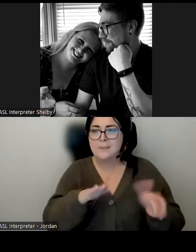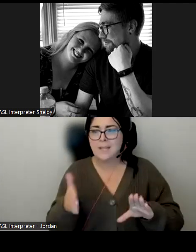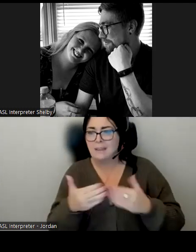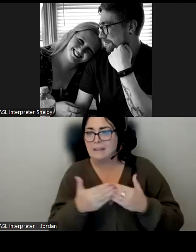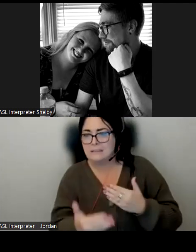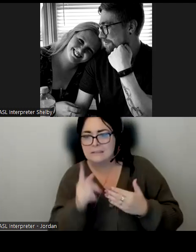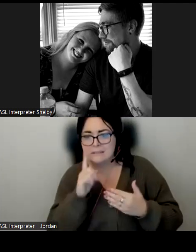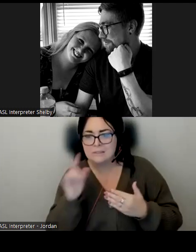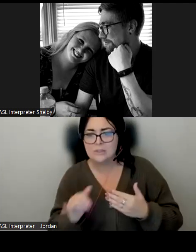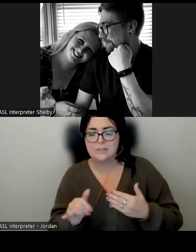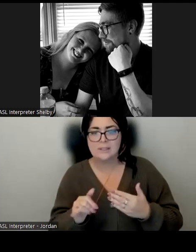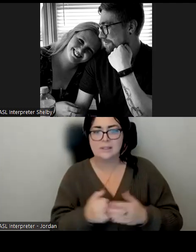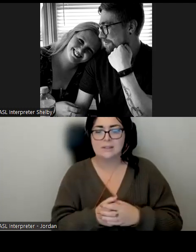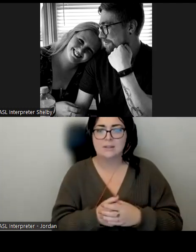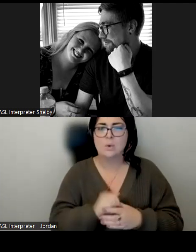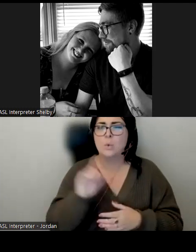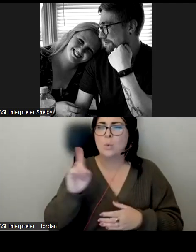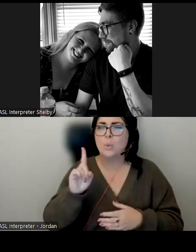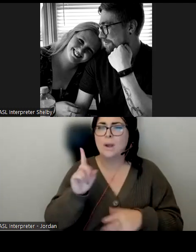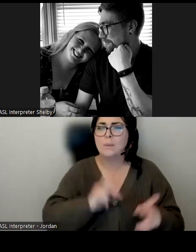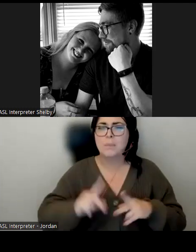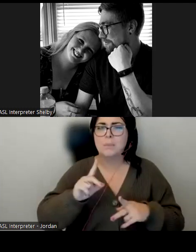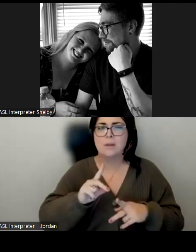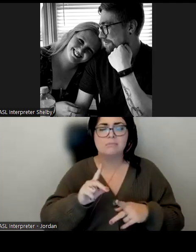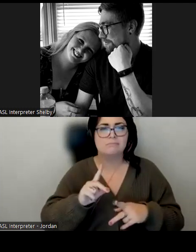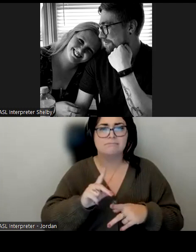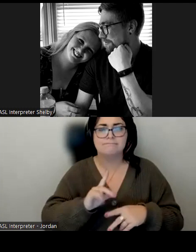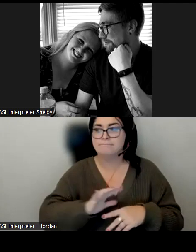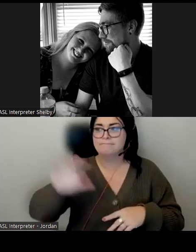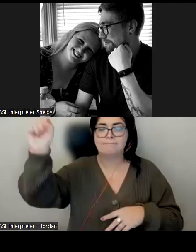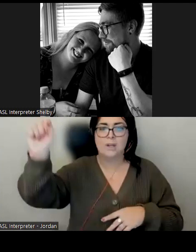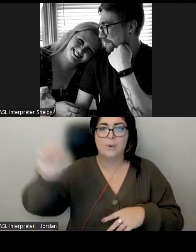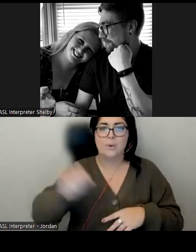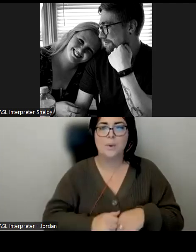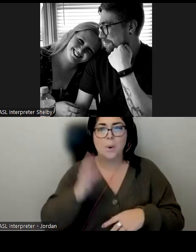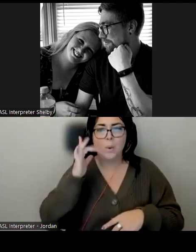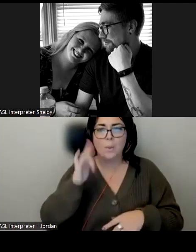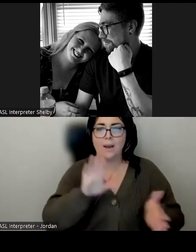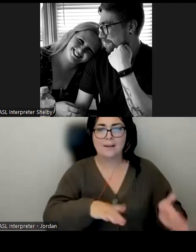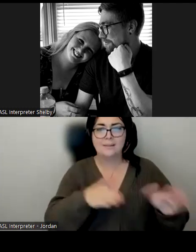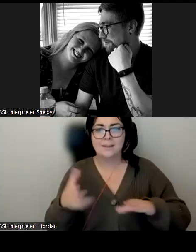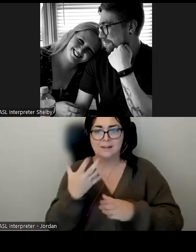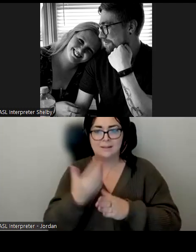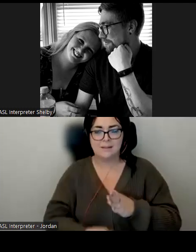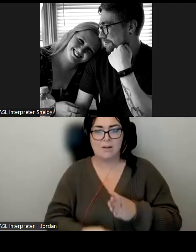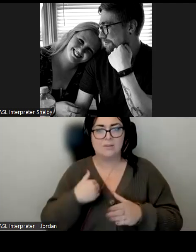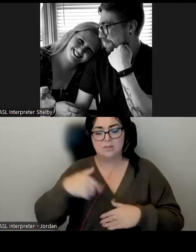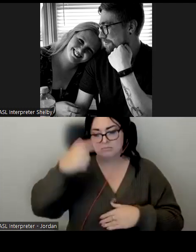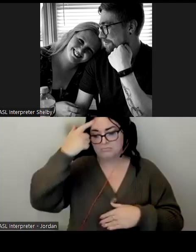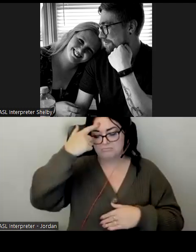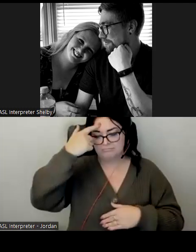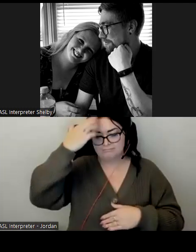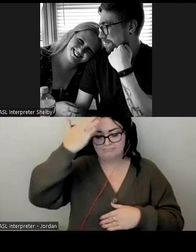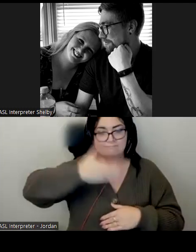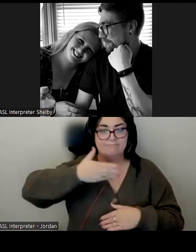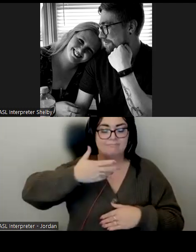happens after death. Where do people go? But that is because death and loss are very forefront in our minds, and we're trying to